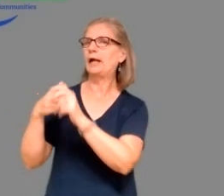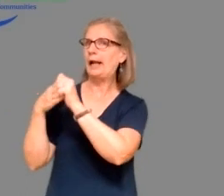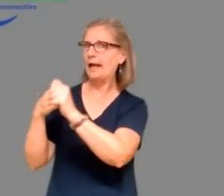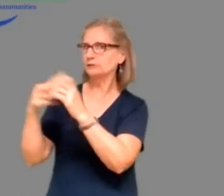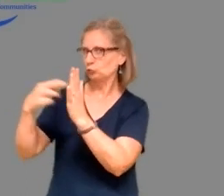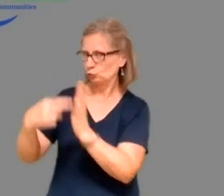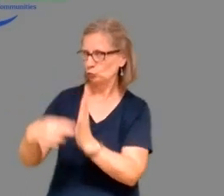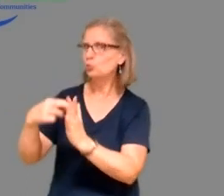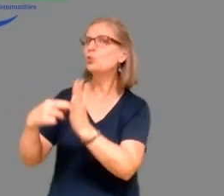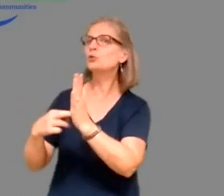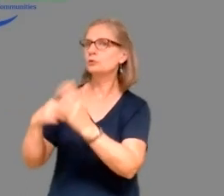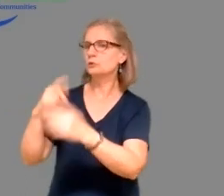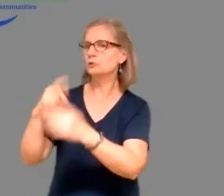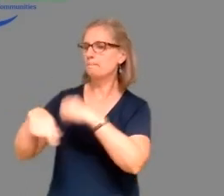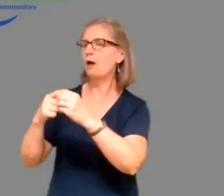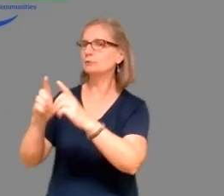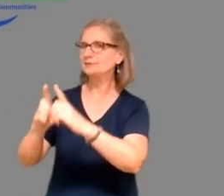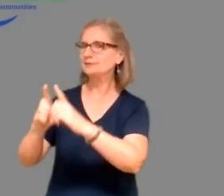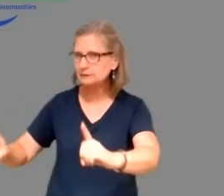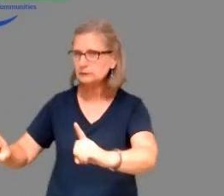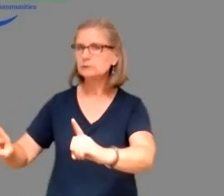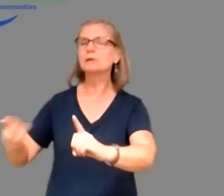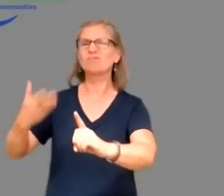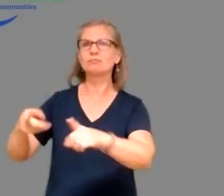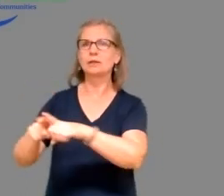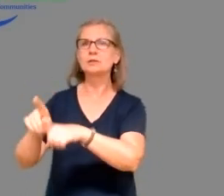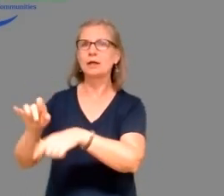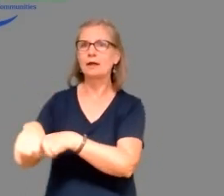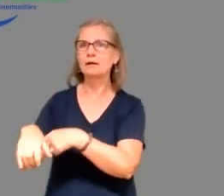and all of those things.